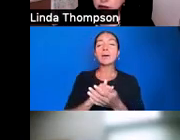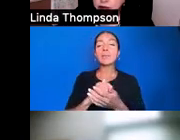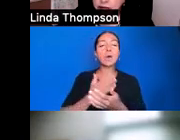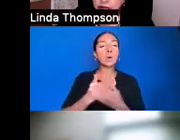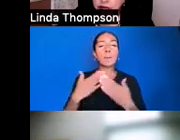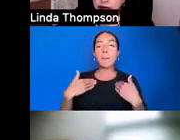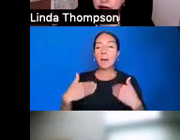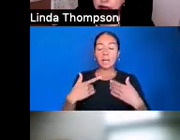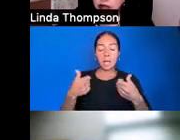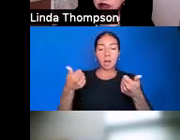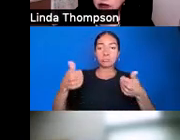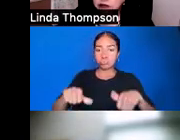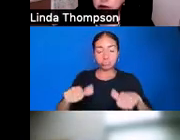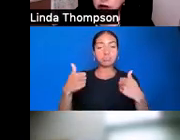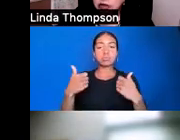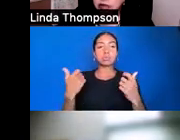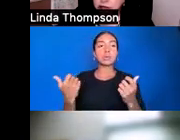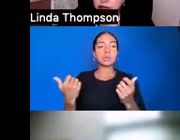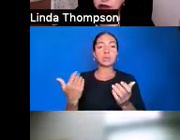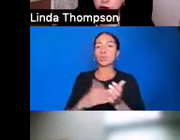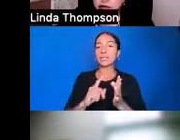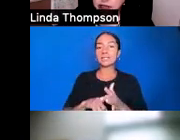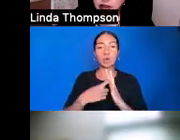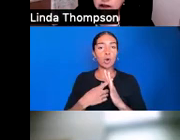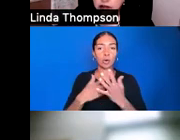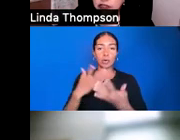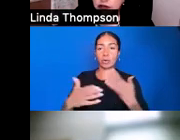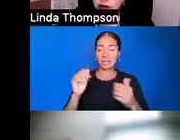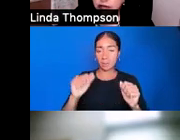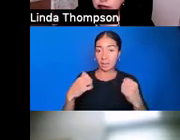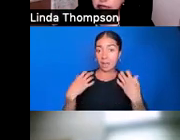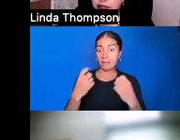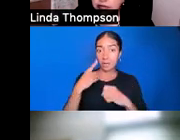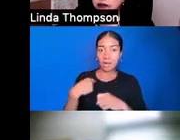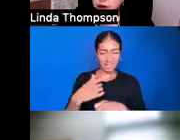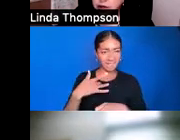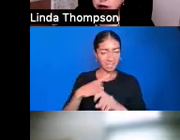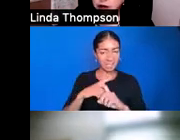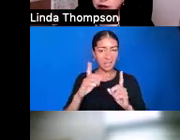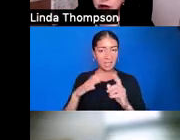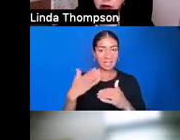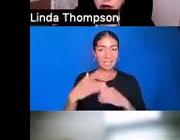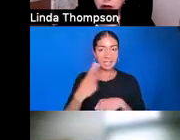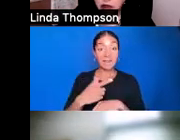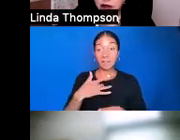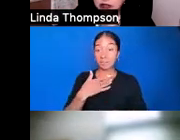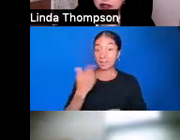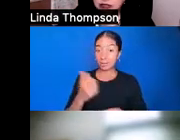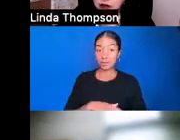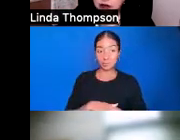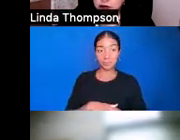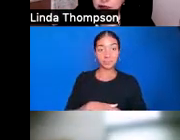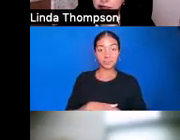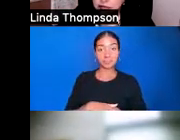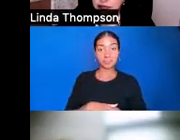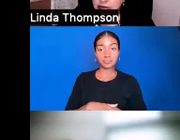everything in your body. And it can be very healthy for us. I felt different the next day. I felt better.